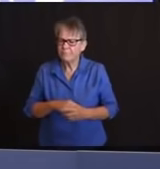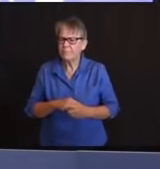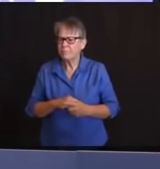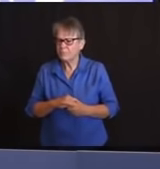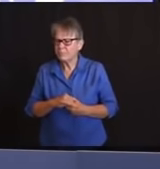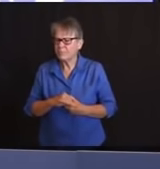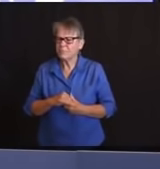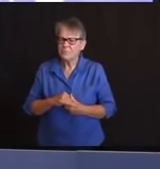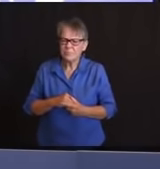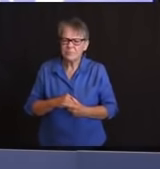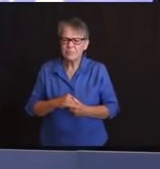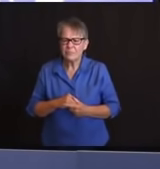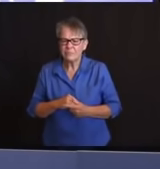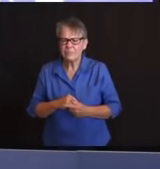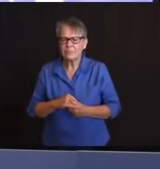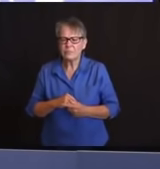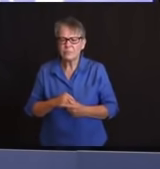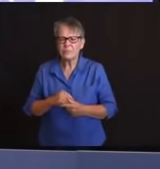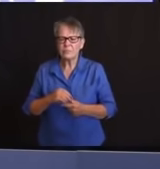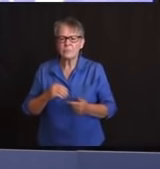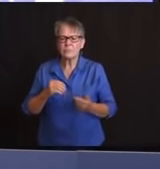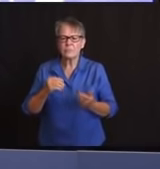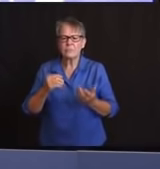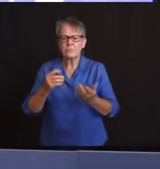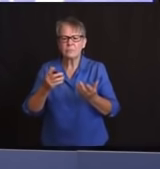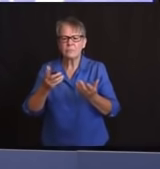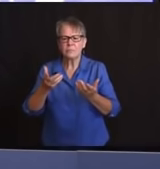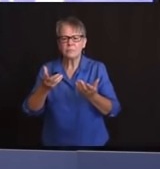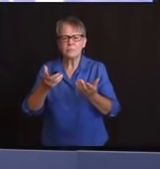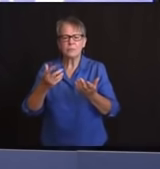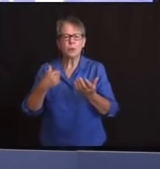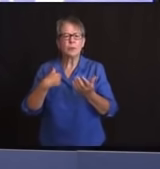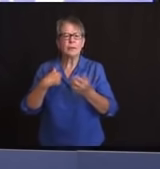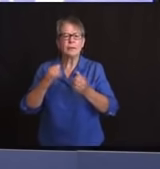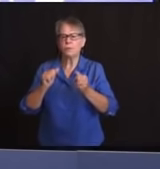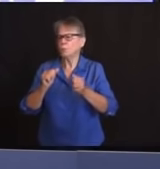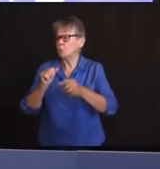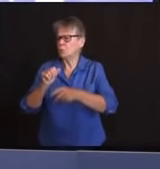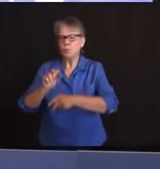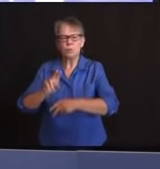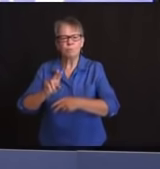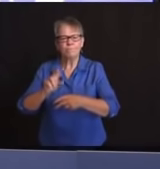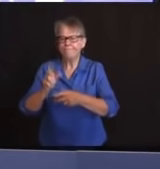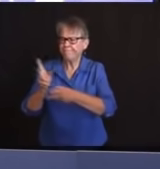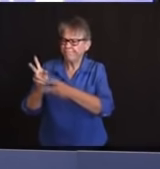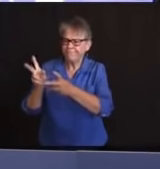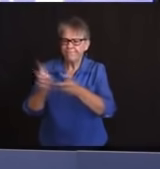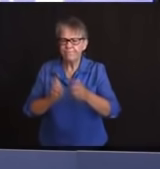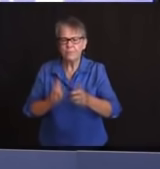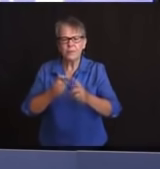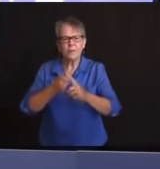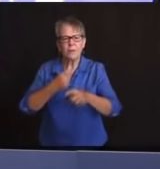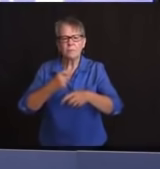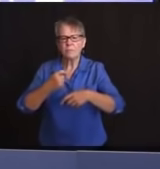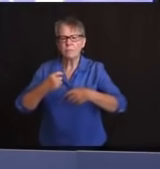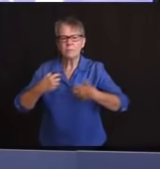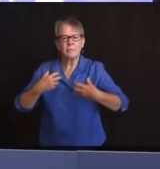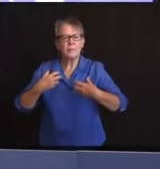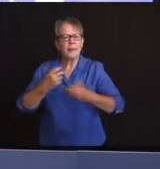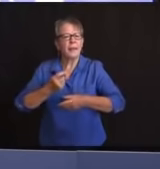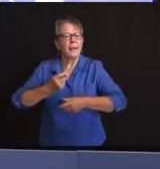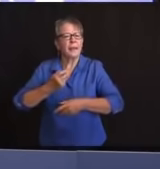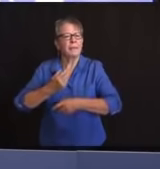patients. In this treatment, antibodies are removed from individuals who have recovered from the virus, and those antibodies